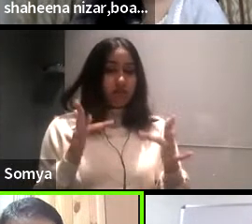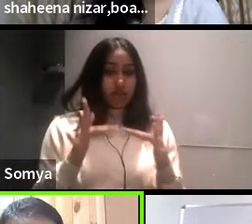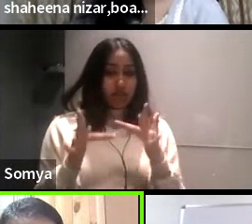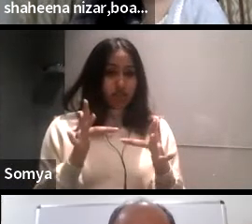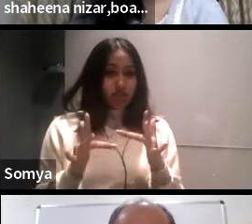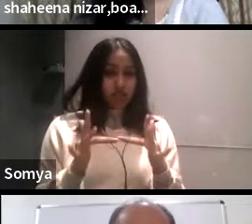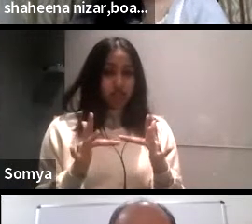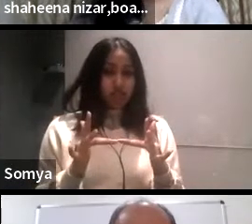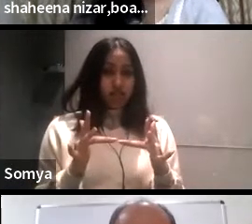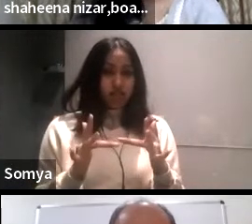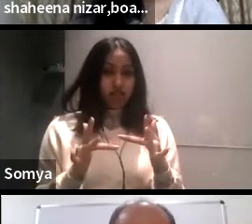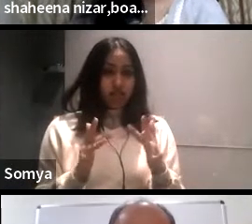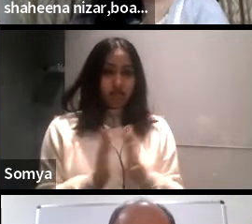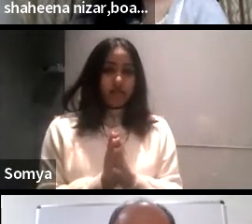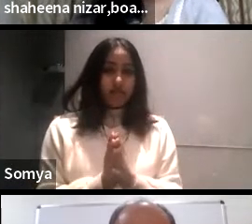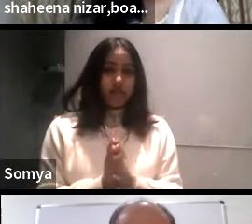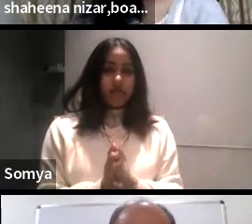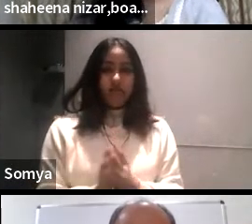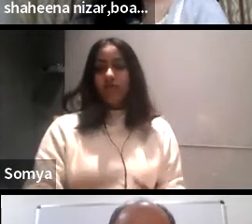me?